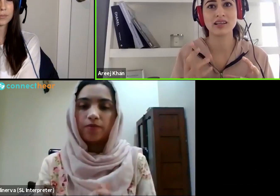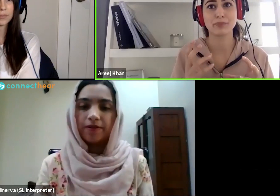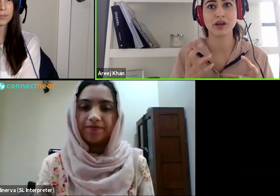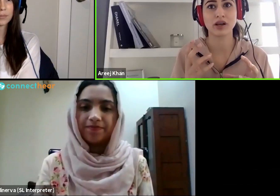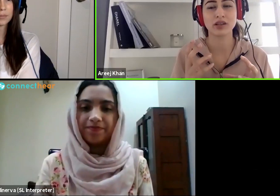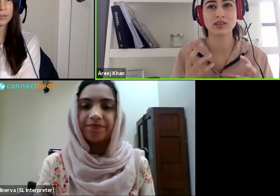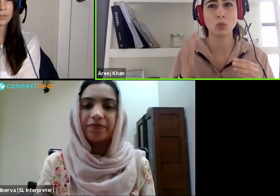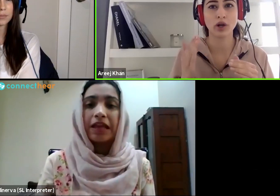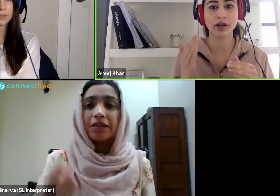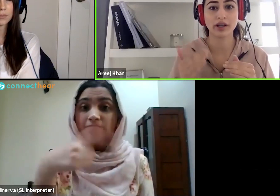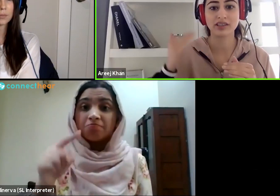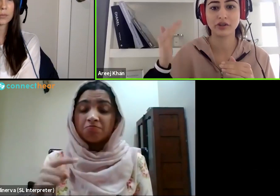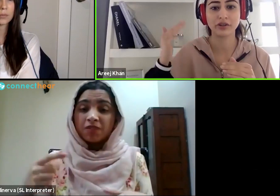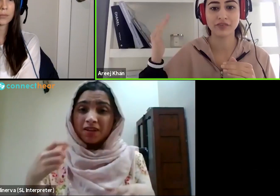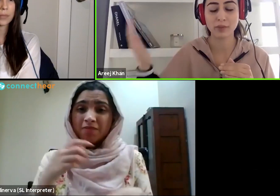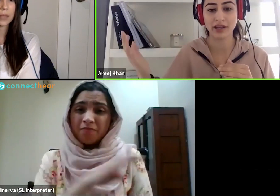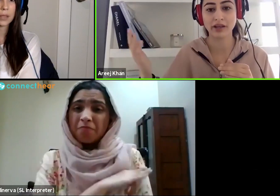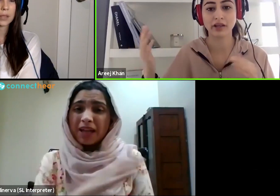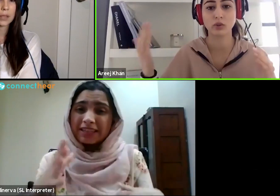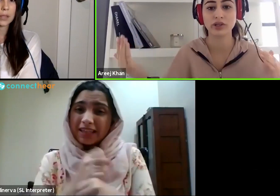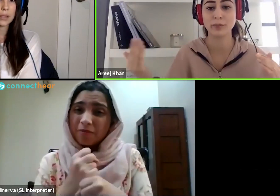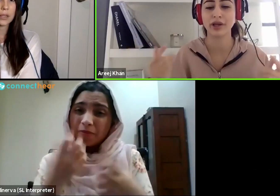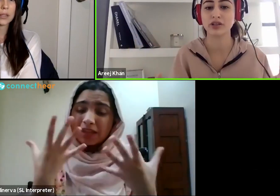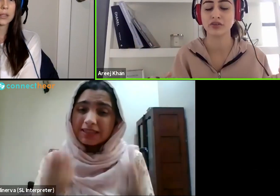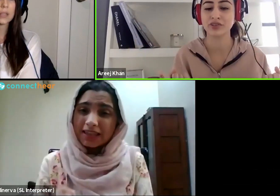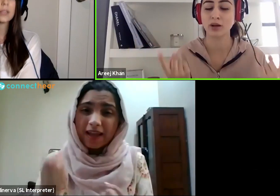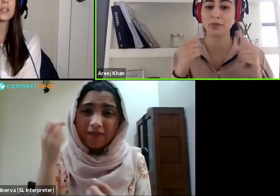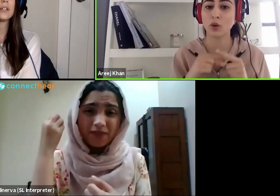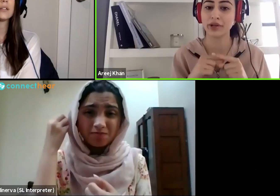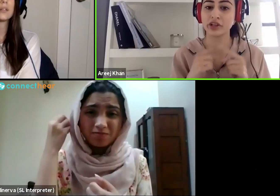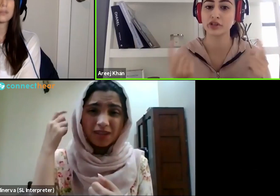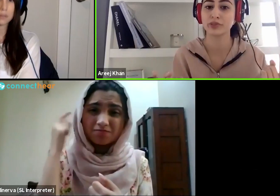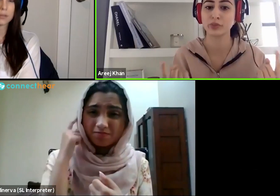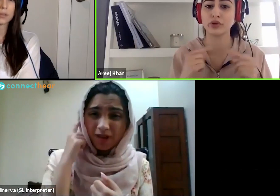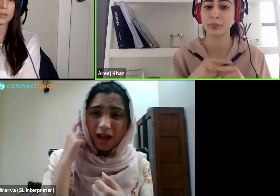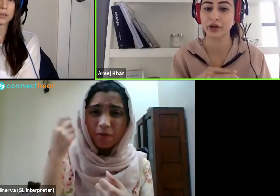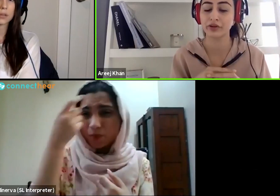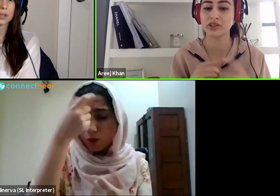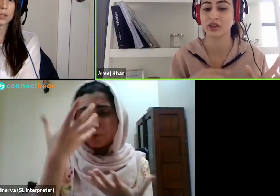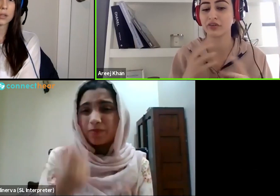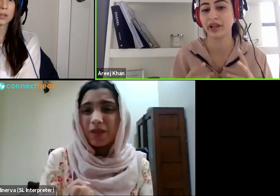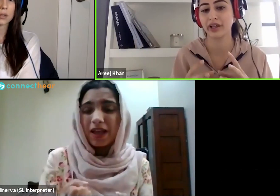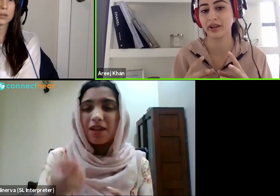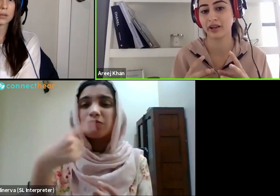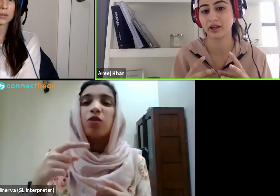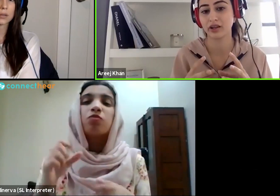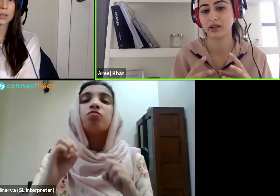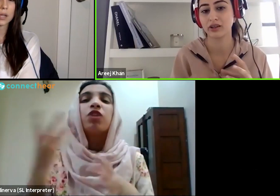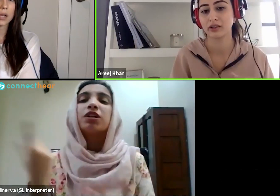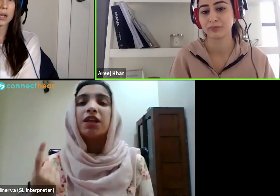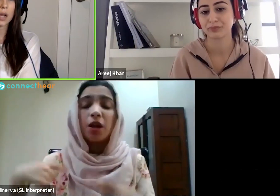is it because someone senior in the family had it, or is it because of some combination between your parents that created